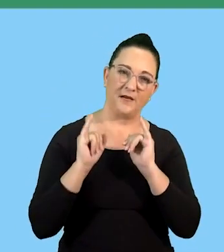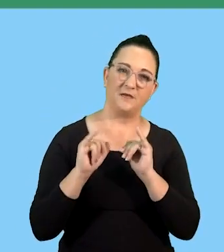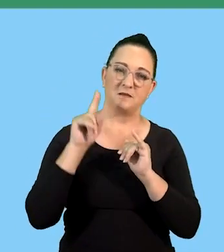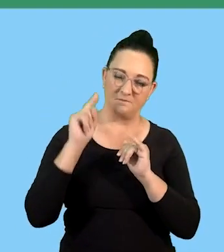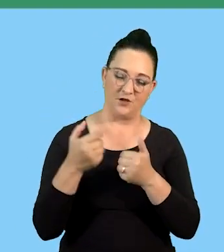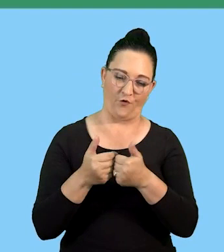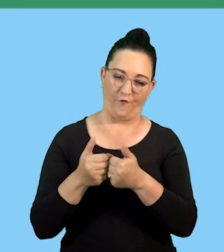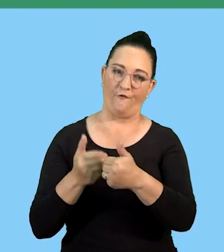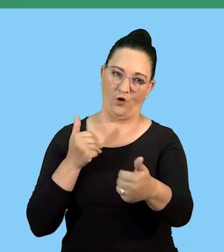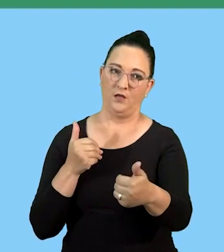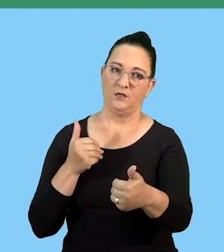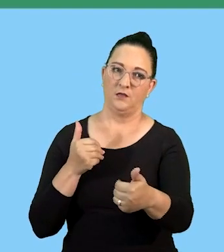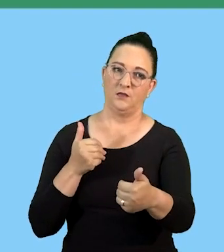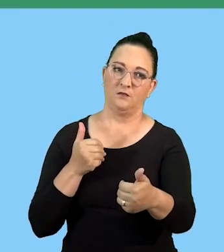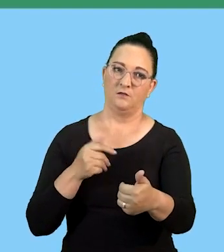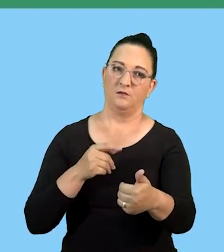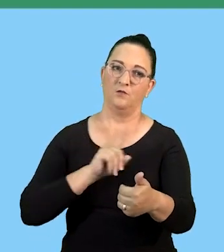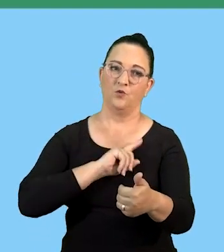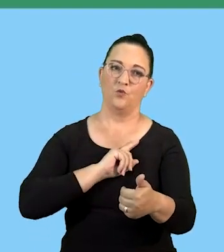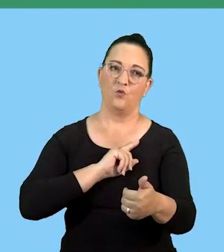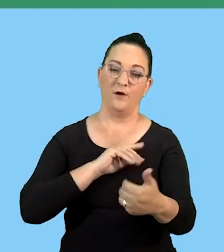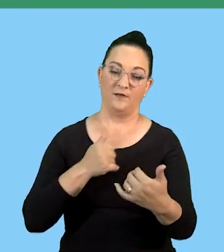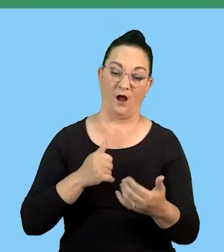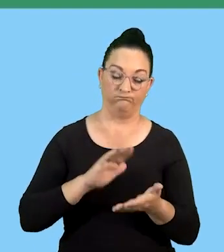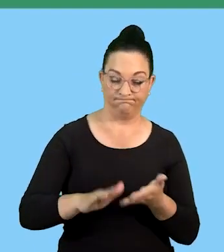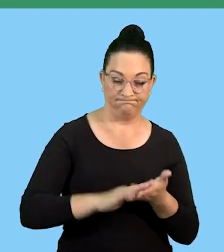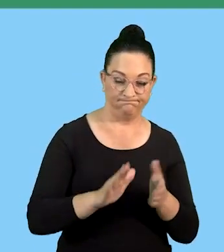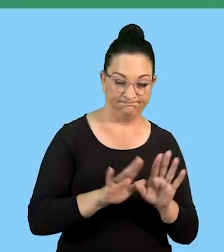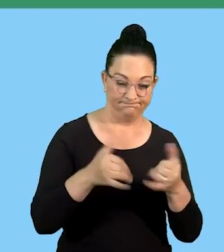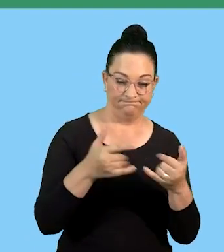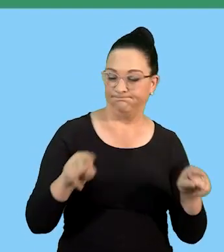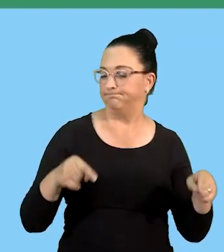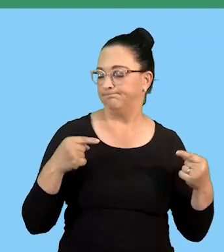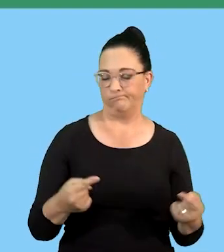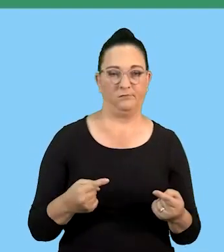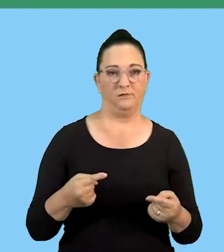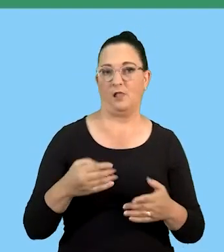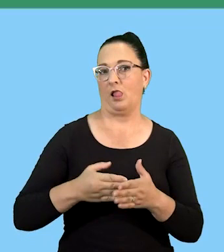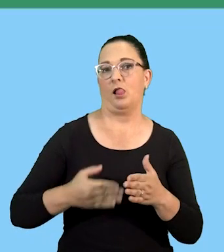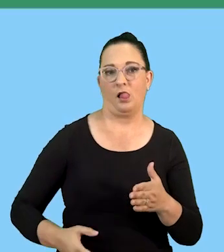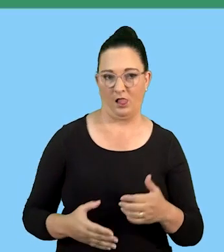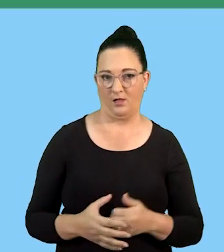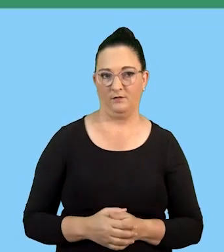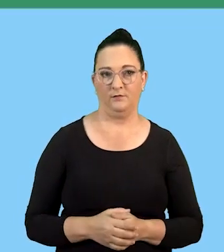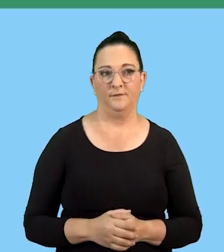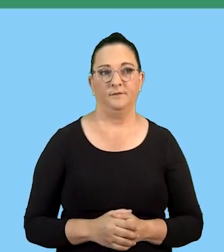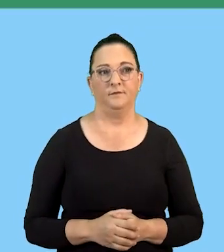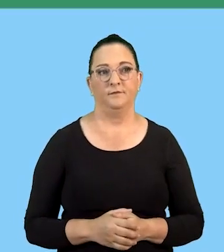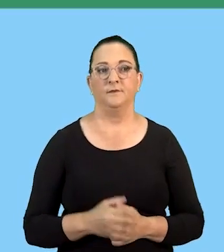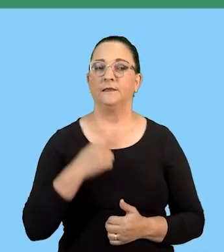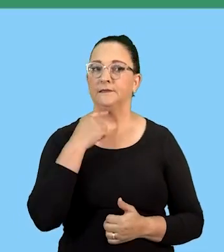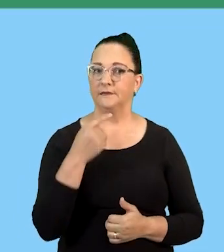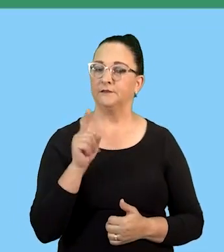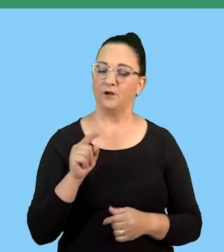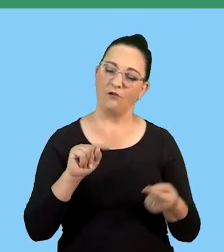it disturbs the running of an organization. So it's an old, or not old, but it's just a